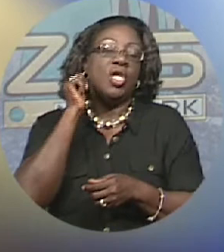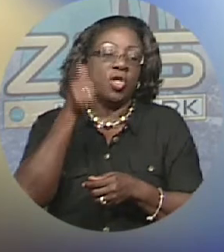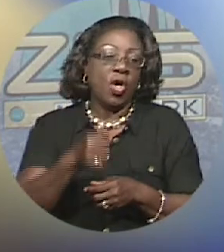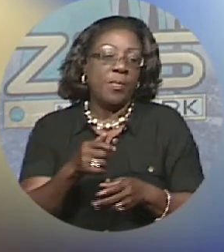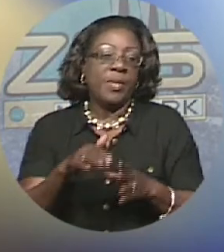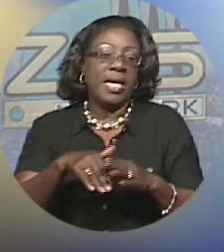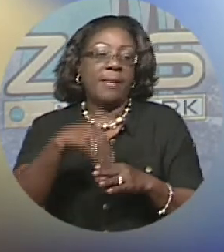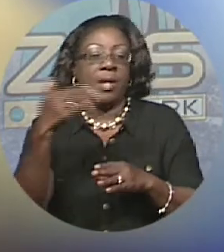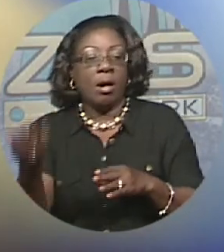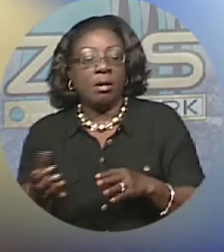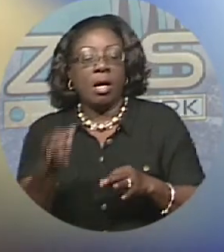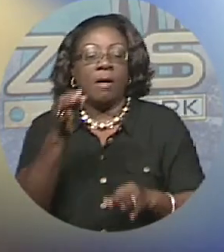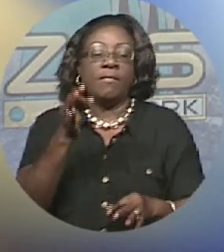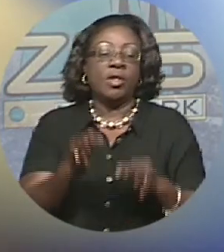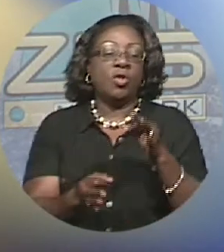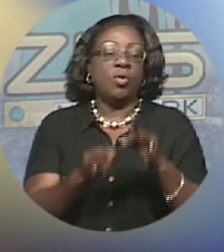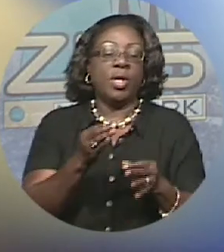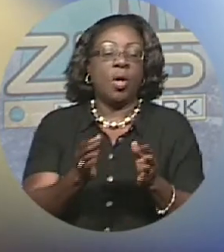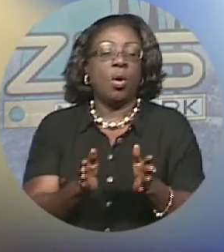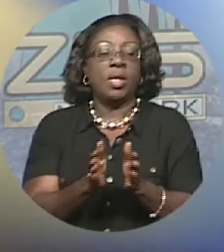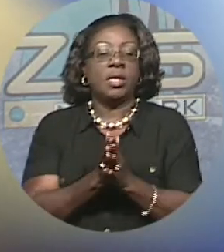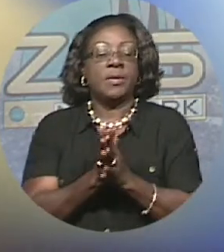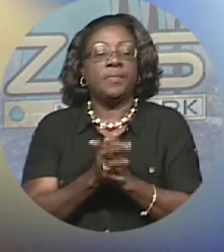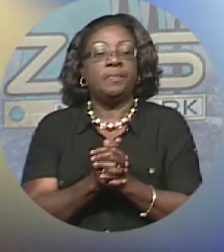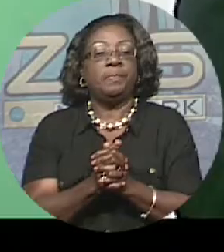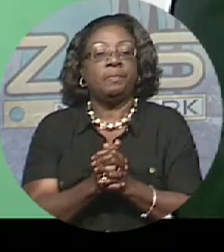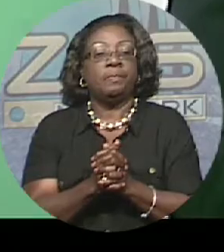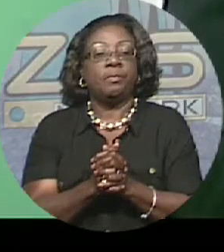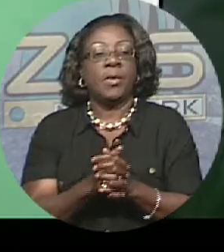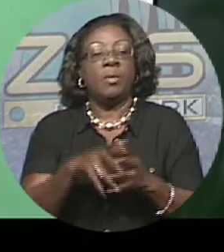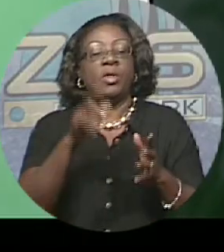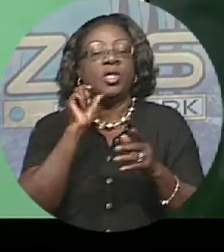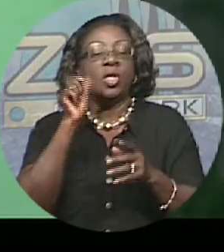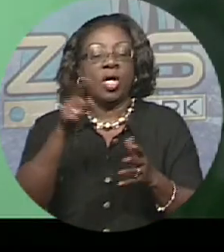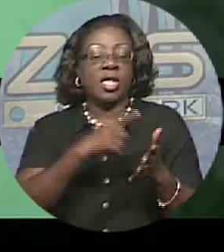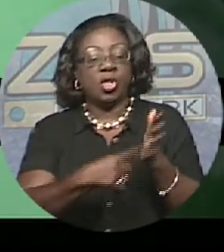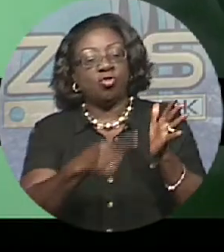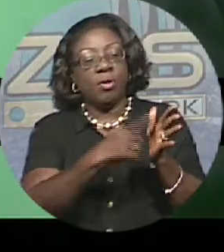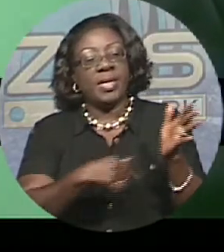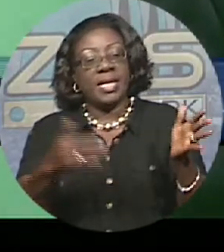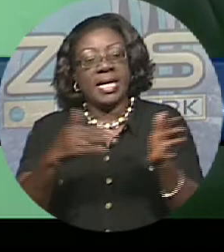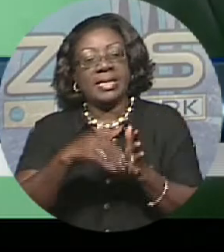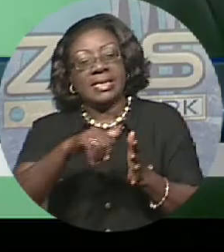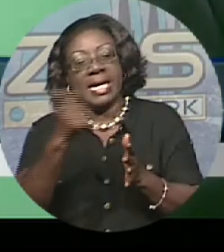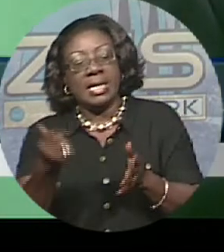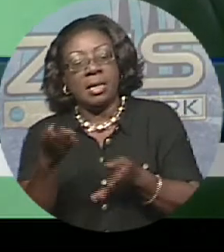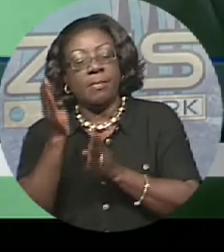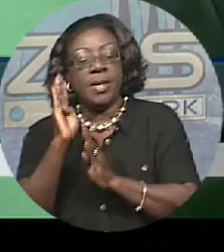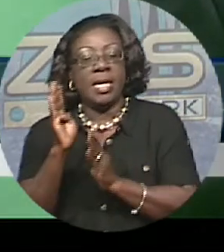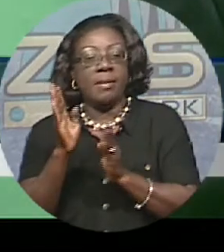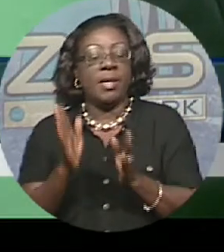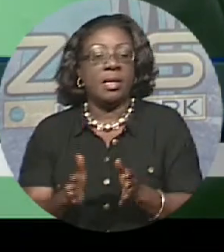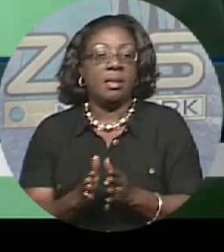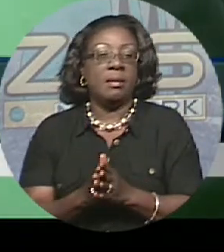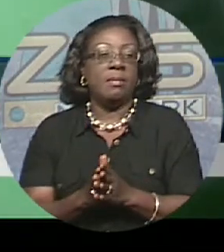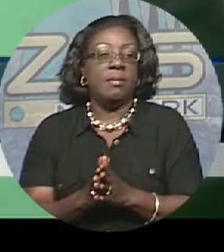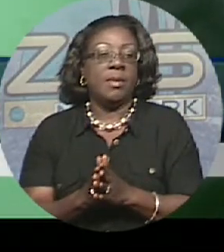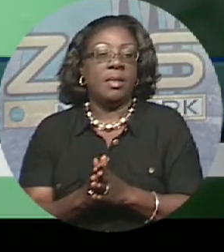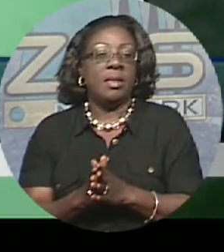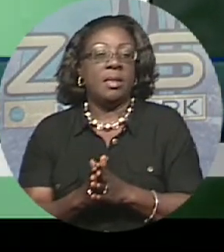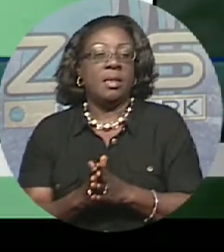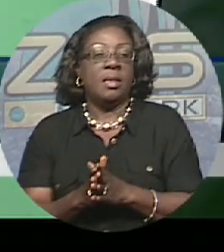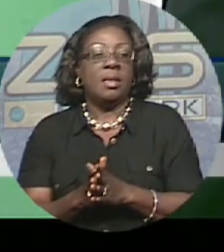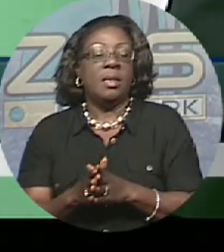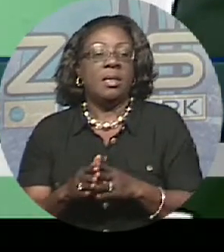law that discriminates against any Bahamians. We have to get serious and real with what we're doing. Dramatic and